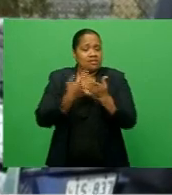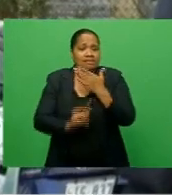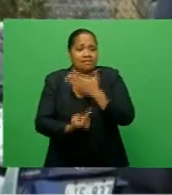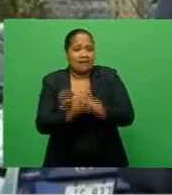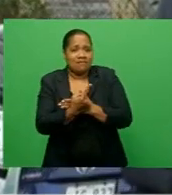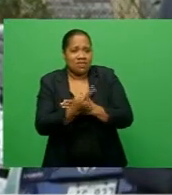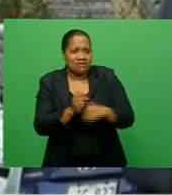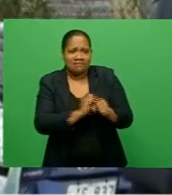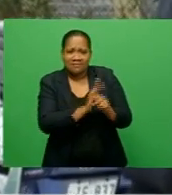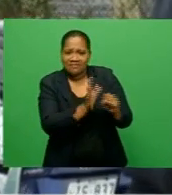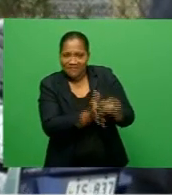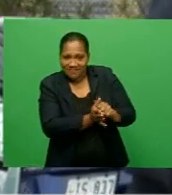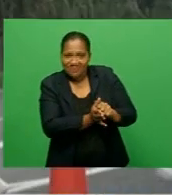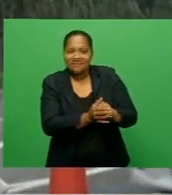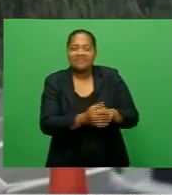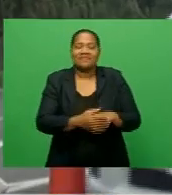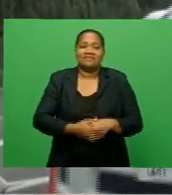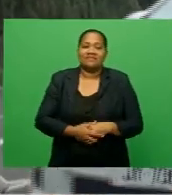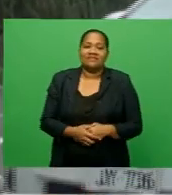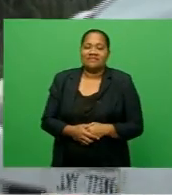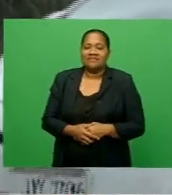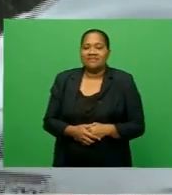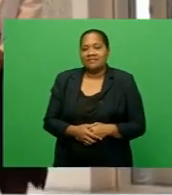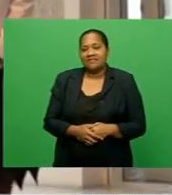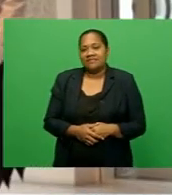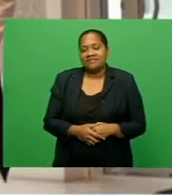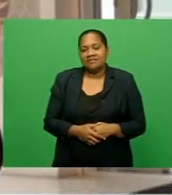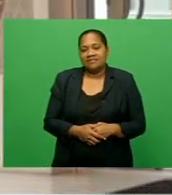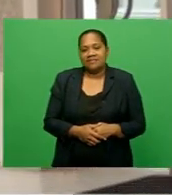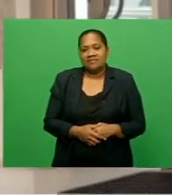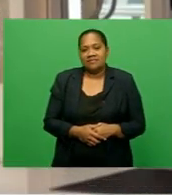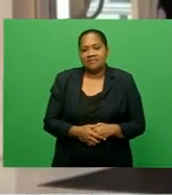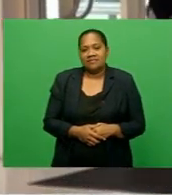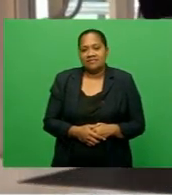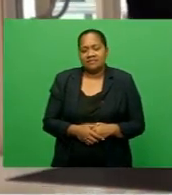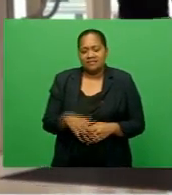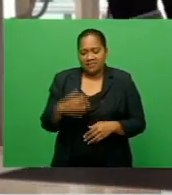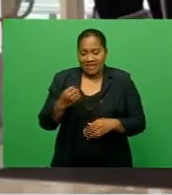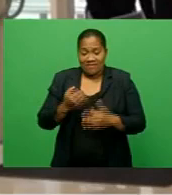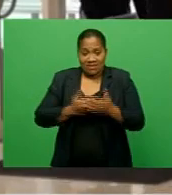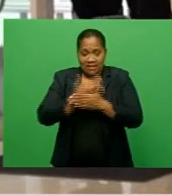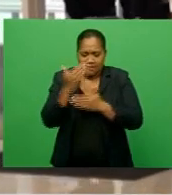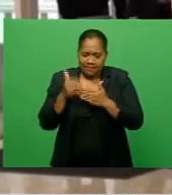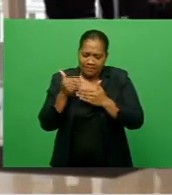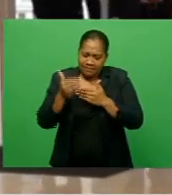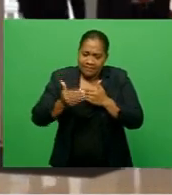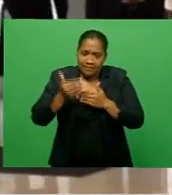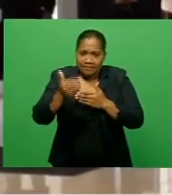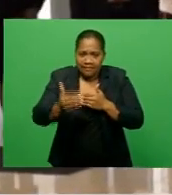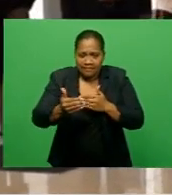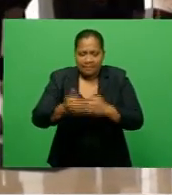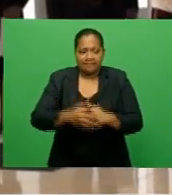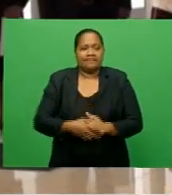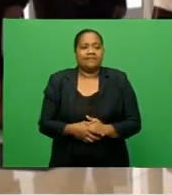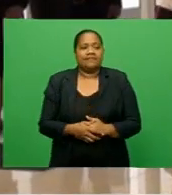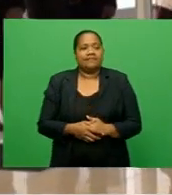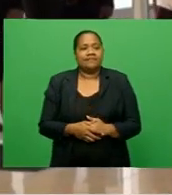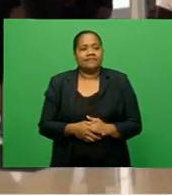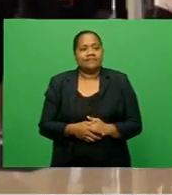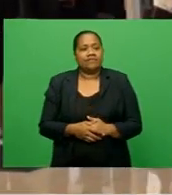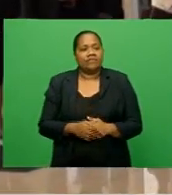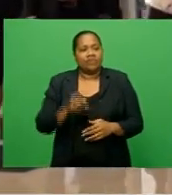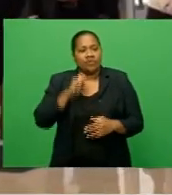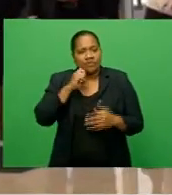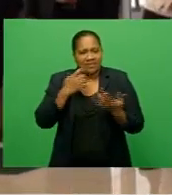coronavirus and heightened security measures. The days ahead are going to be most